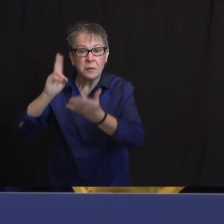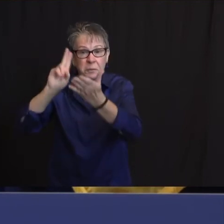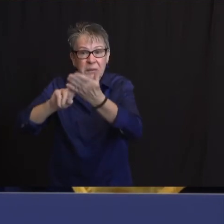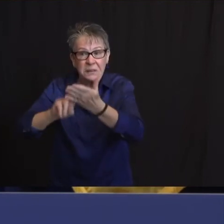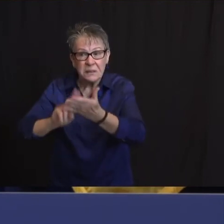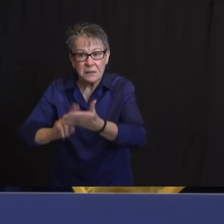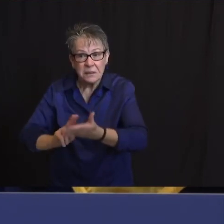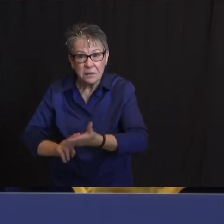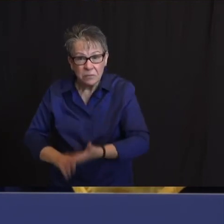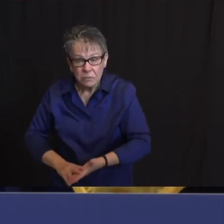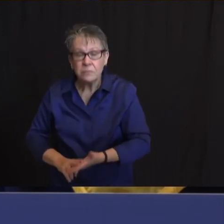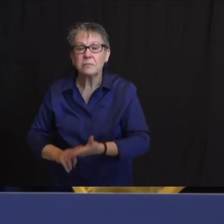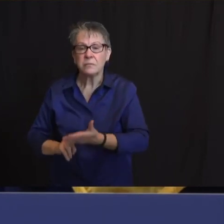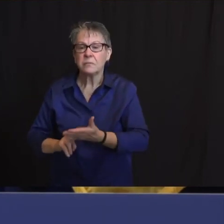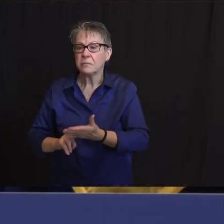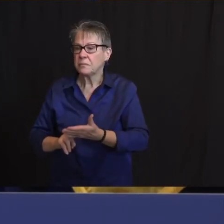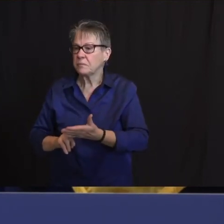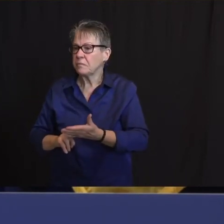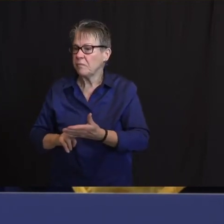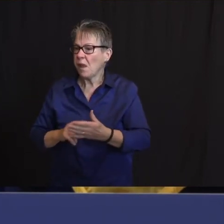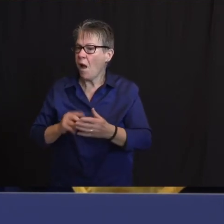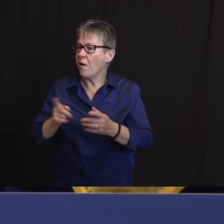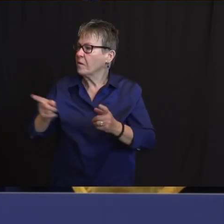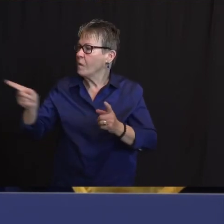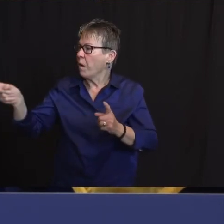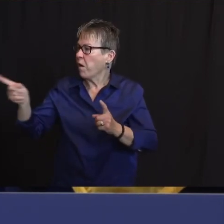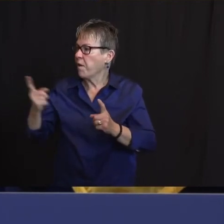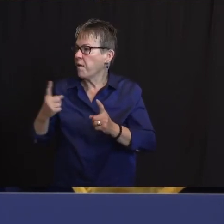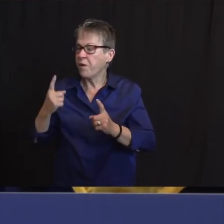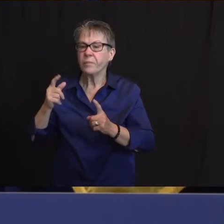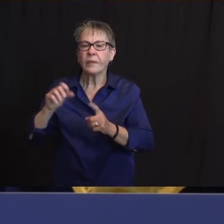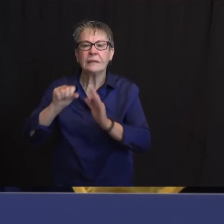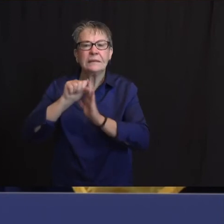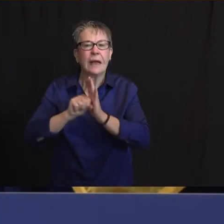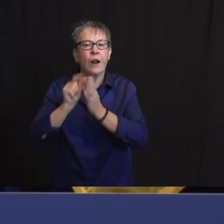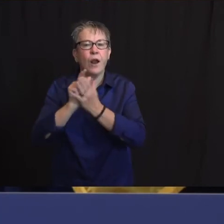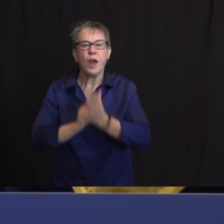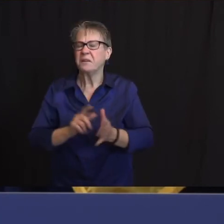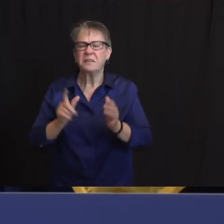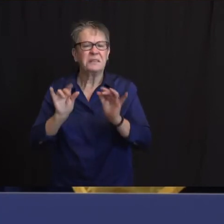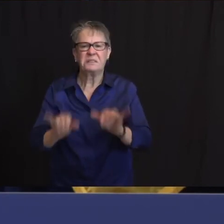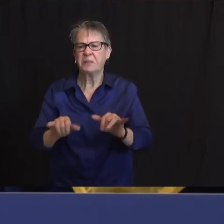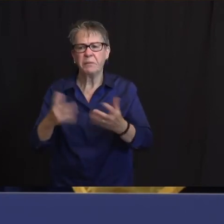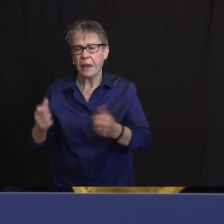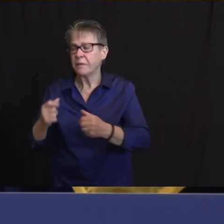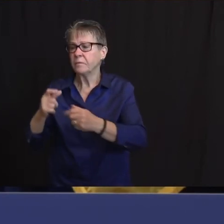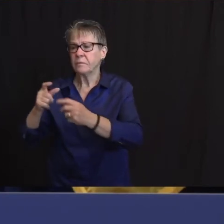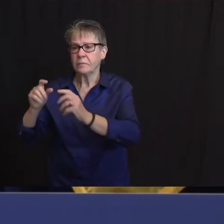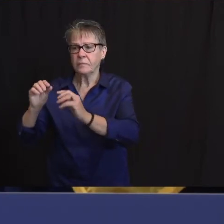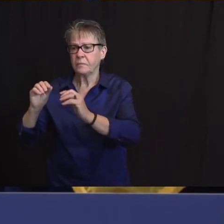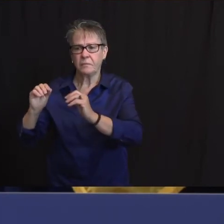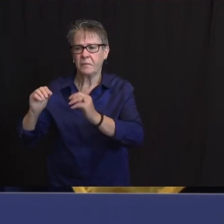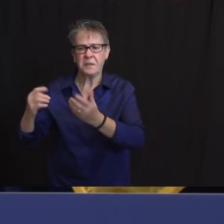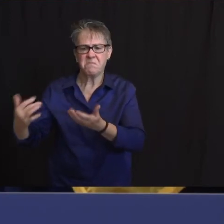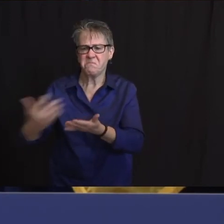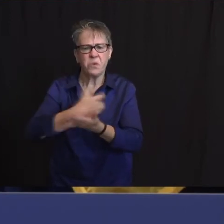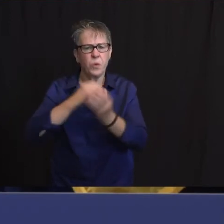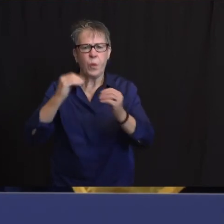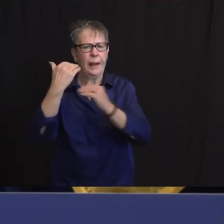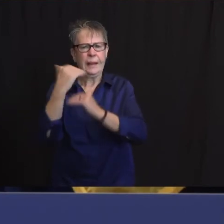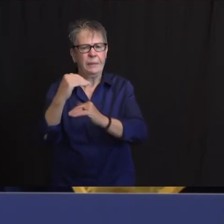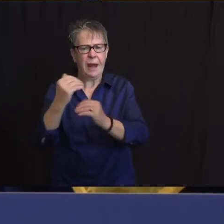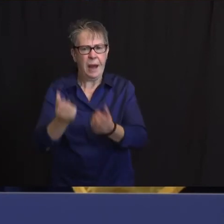office will be in touch as the election season progresses on how to hand in petitions. As it relates to the Arkansas governor's